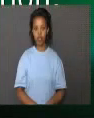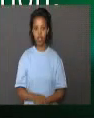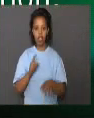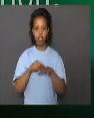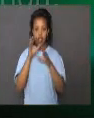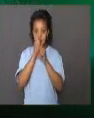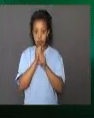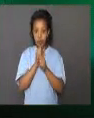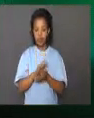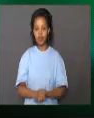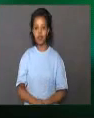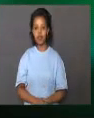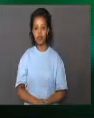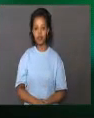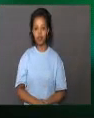Time's up.